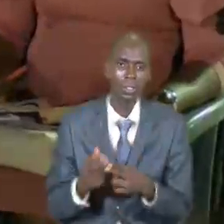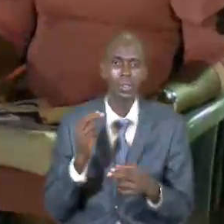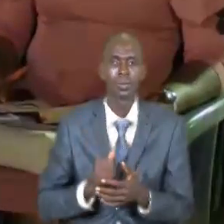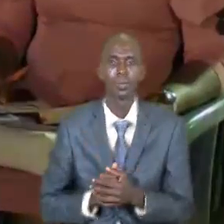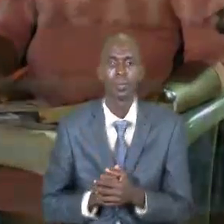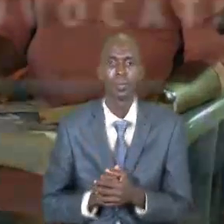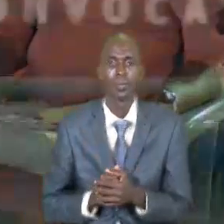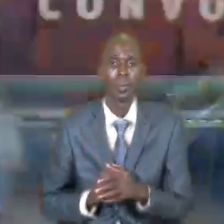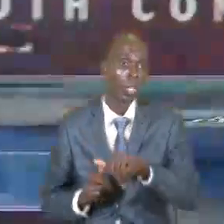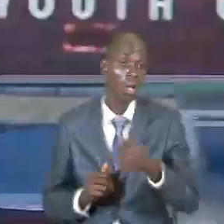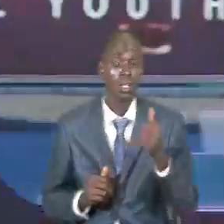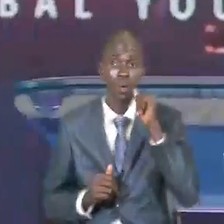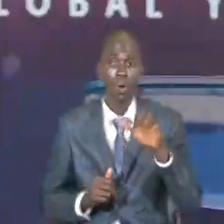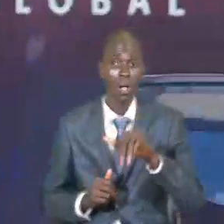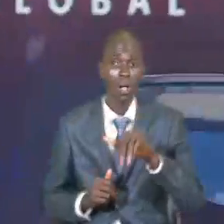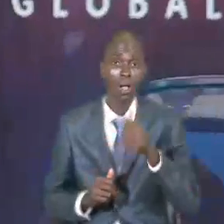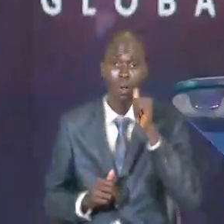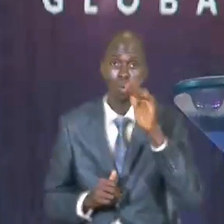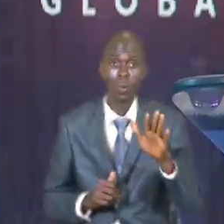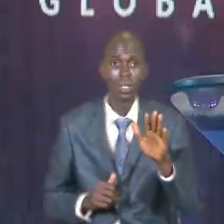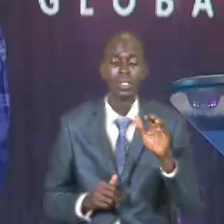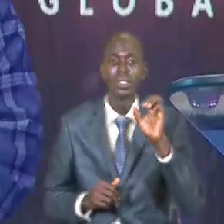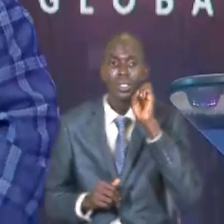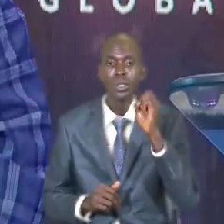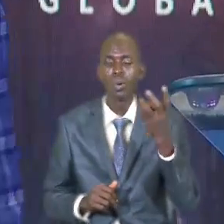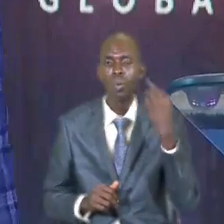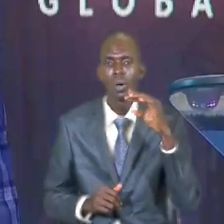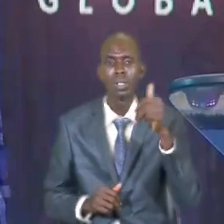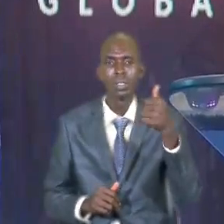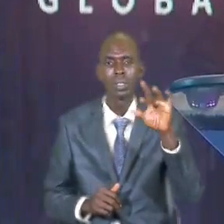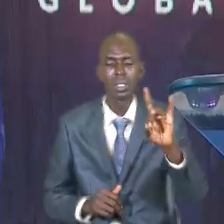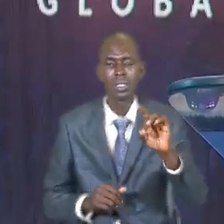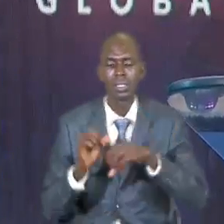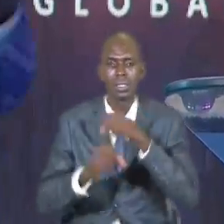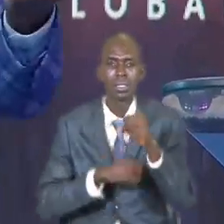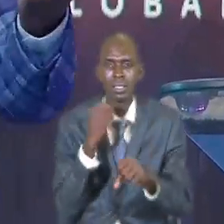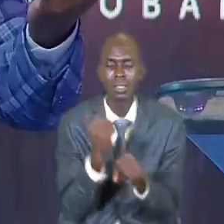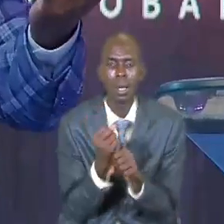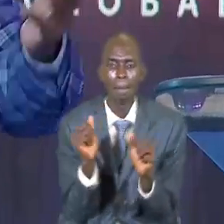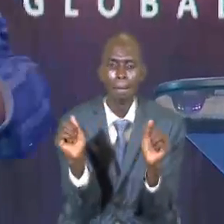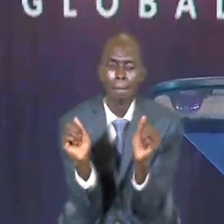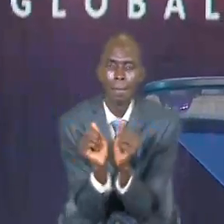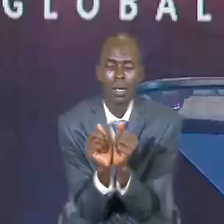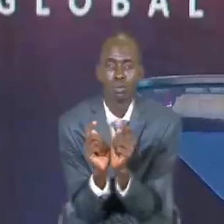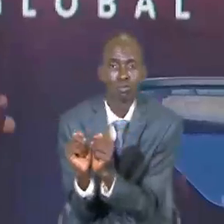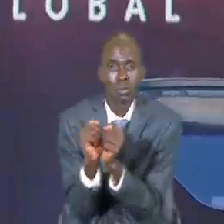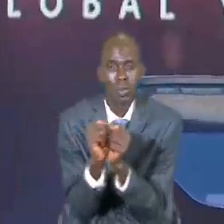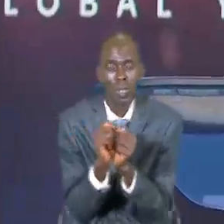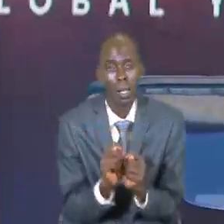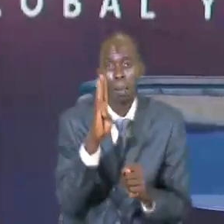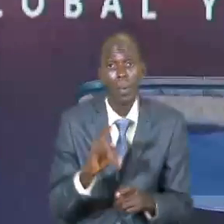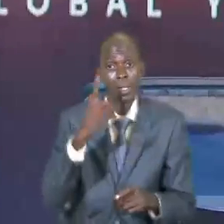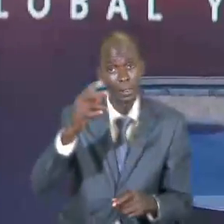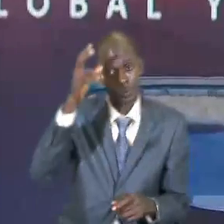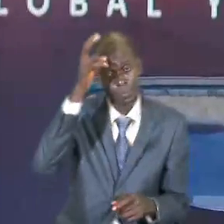Another woman, he was 18 years bound together by the devil. And then the woman was not